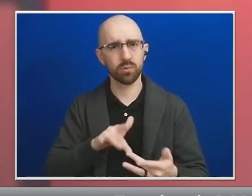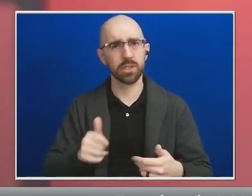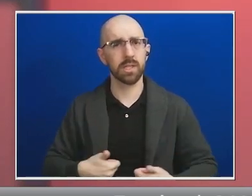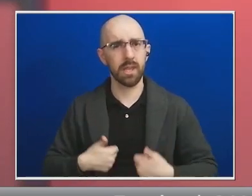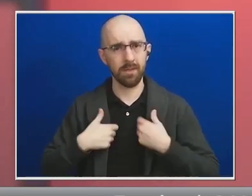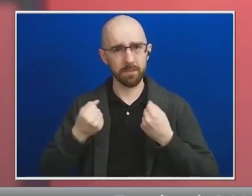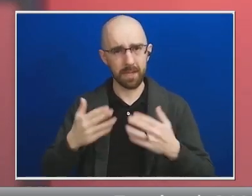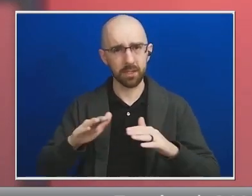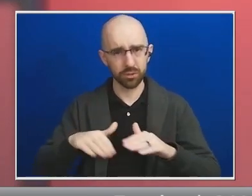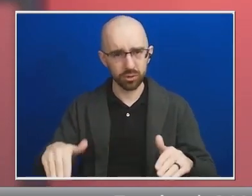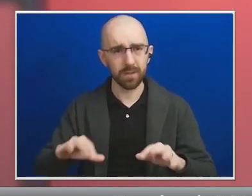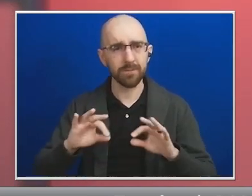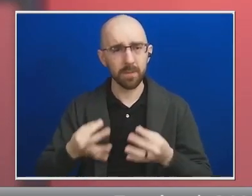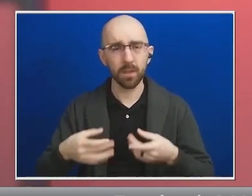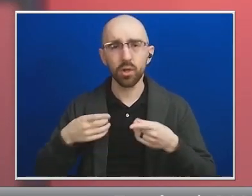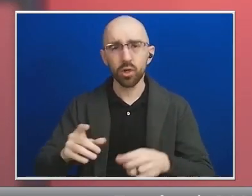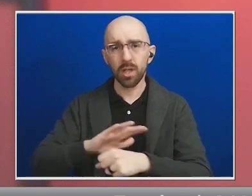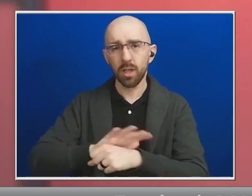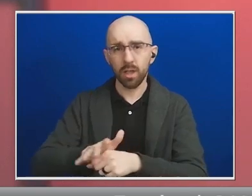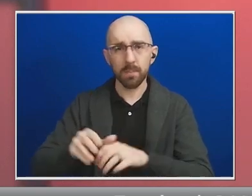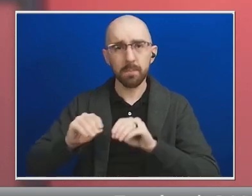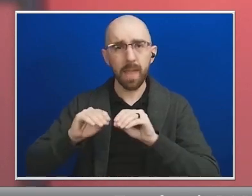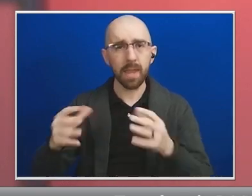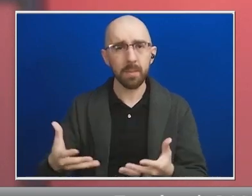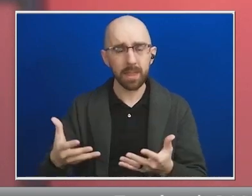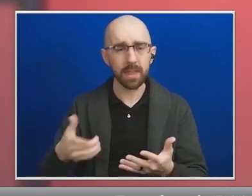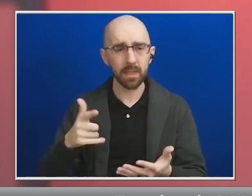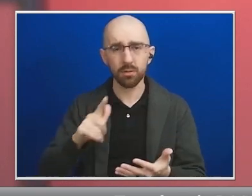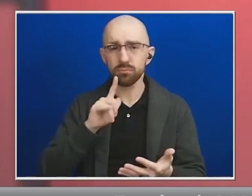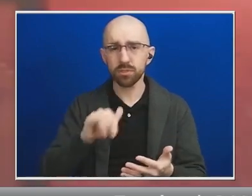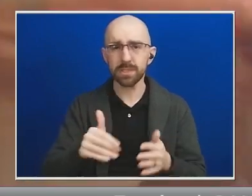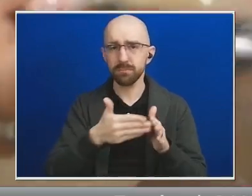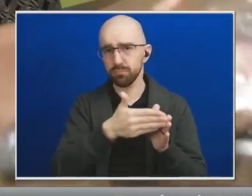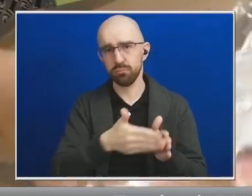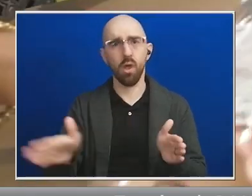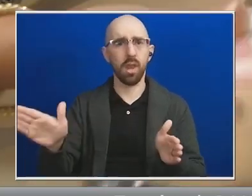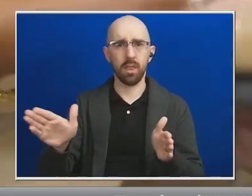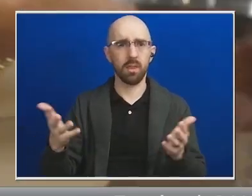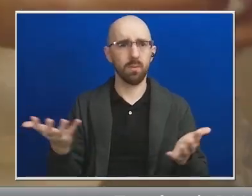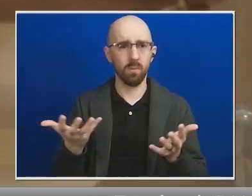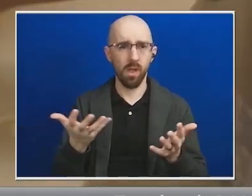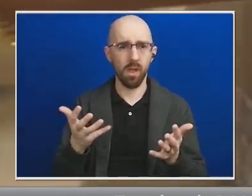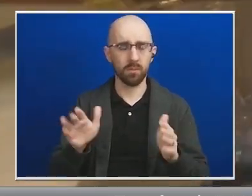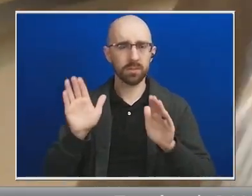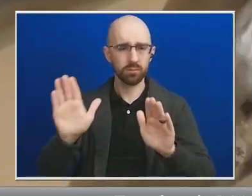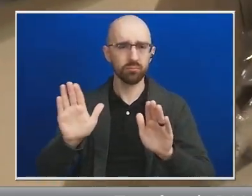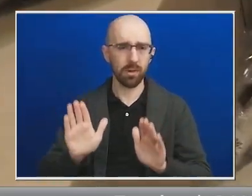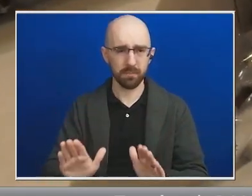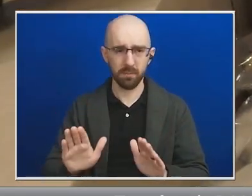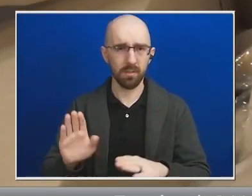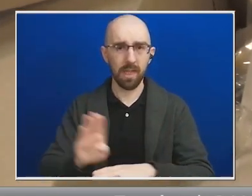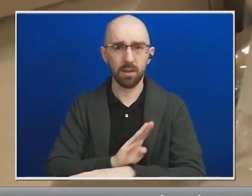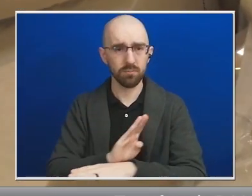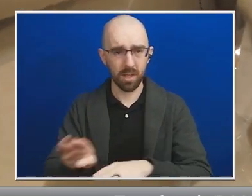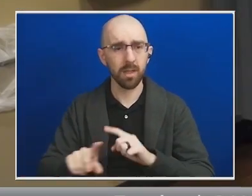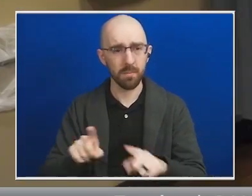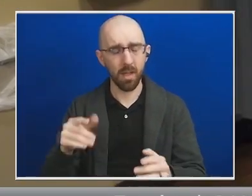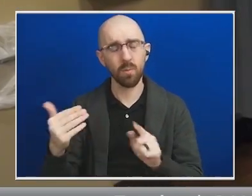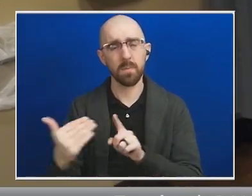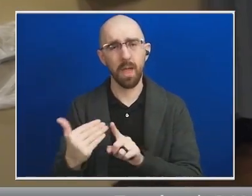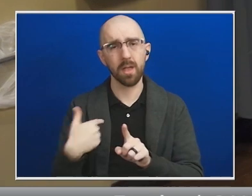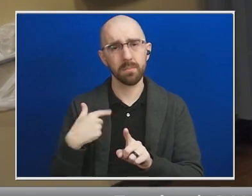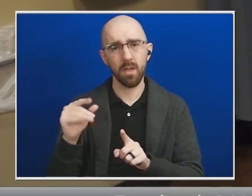during the pandemic, it really broadened the scope of such an incredible enterprise. But it does remind me of a story that I